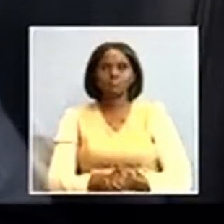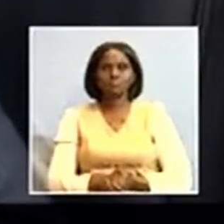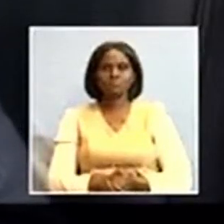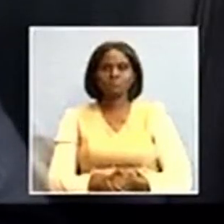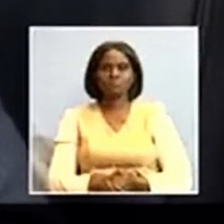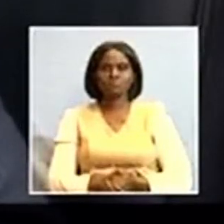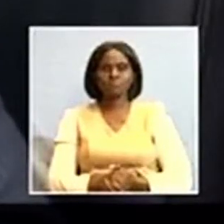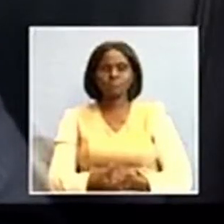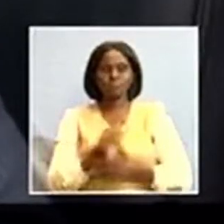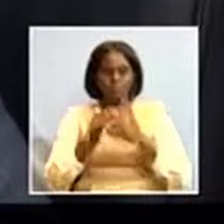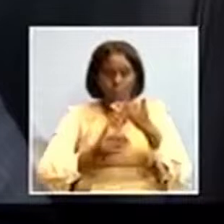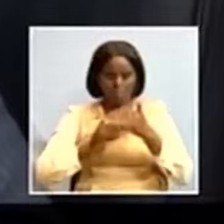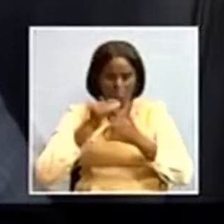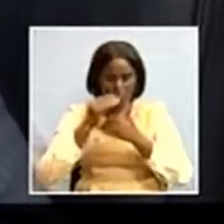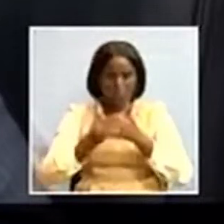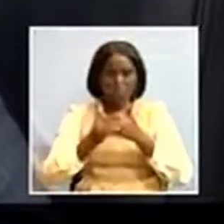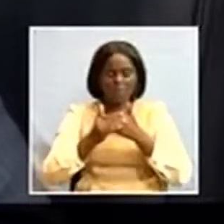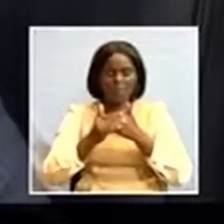The next